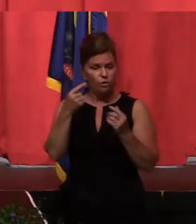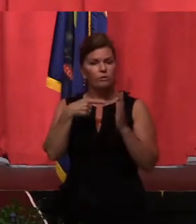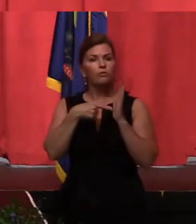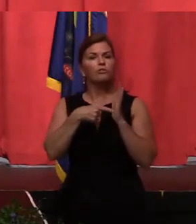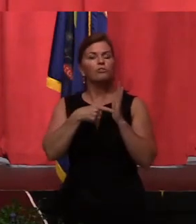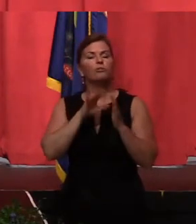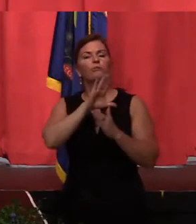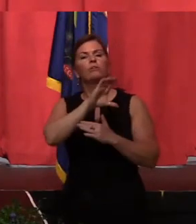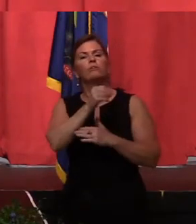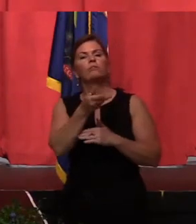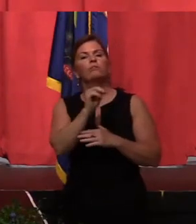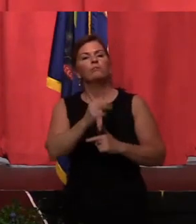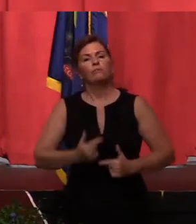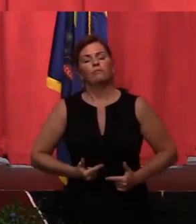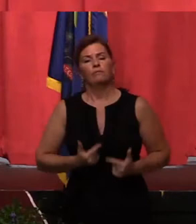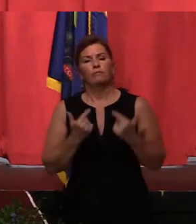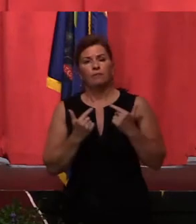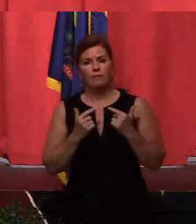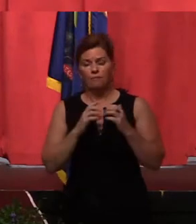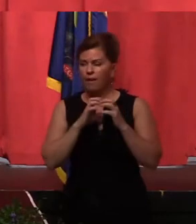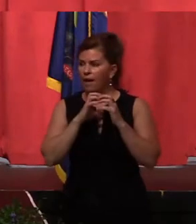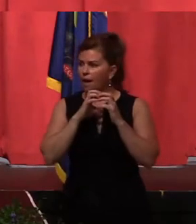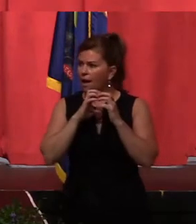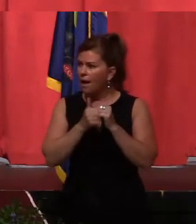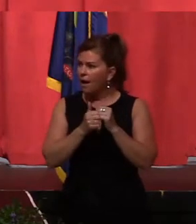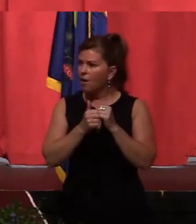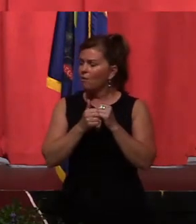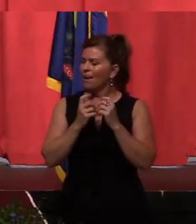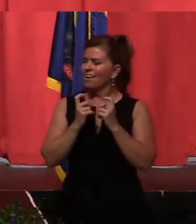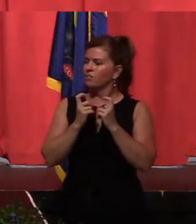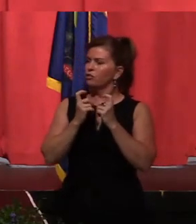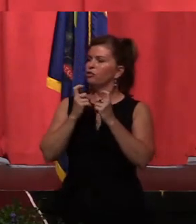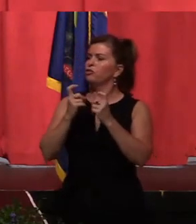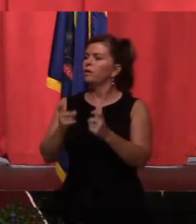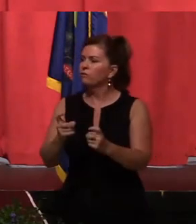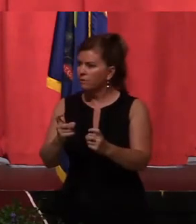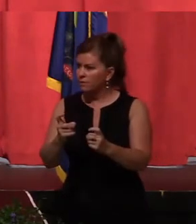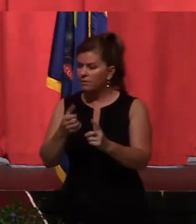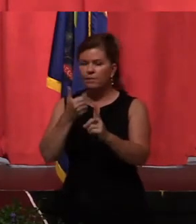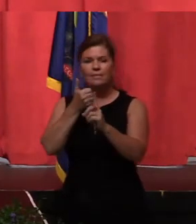life how a generous self-affirmation